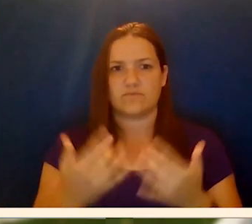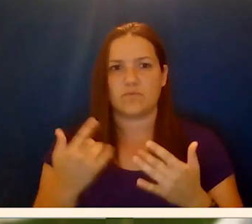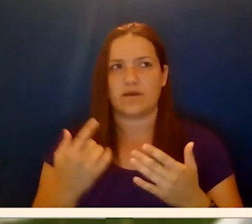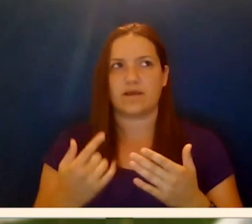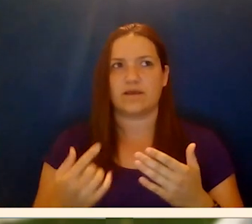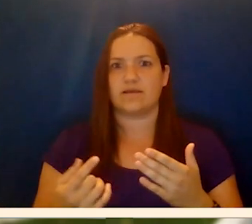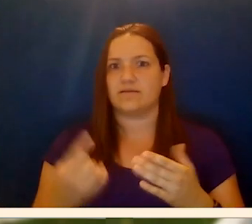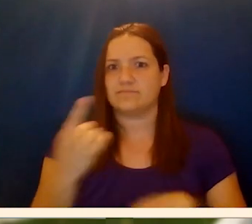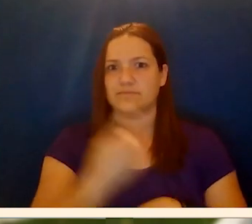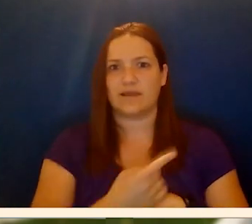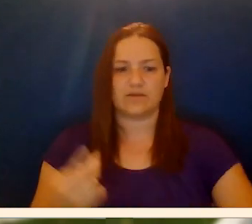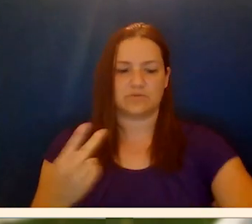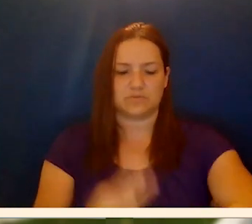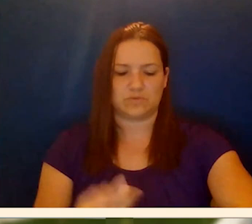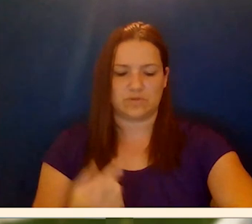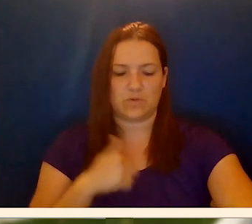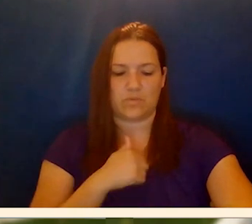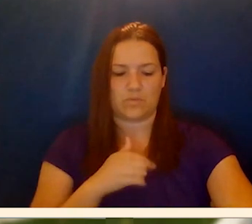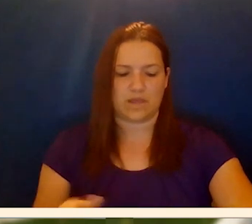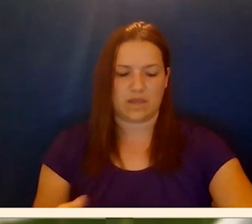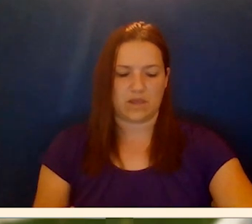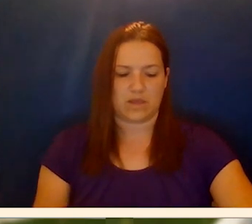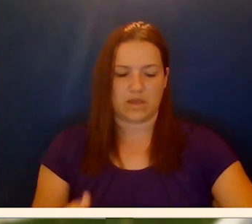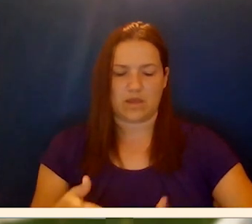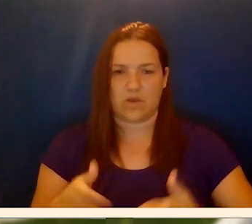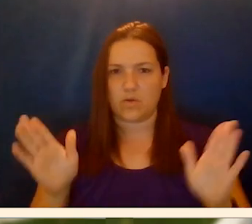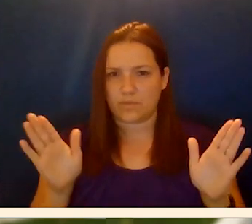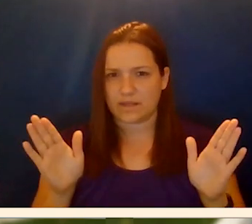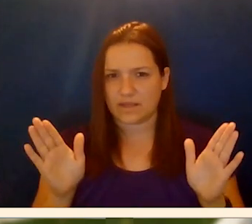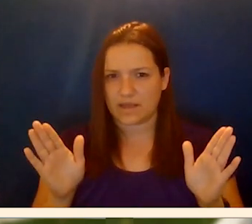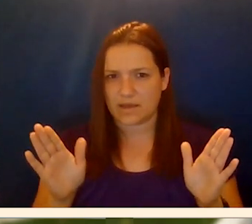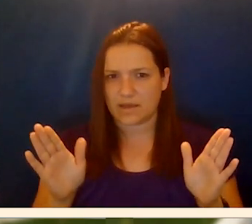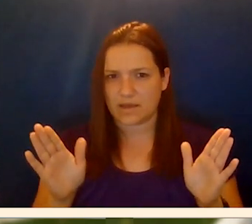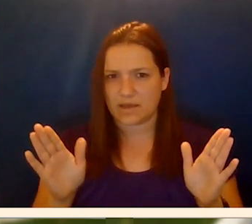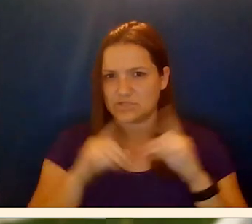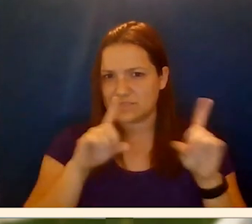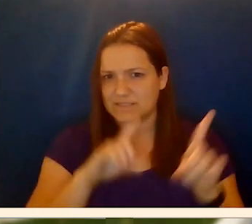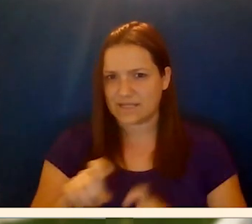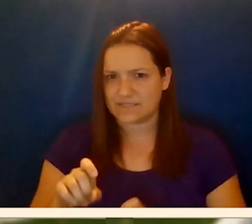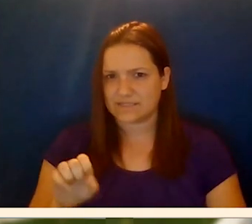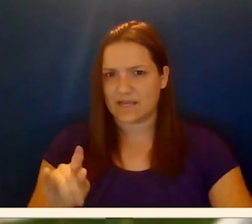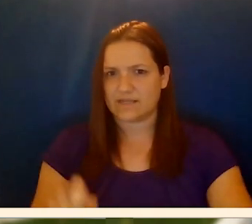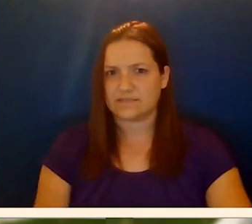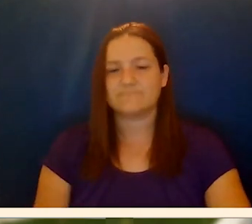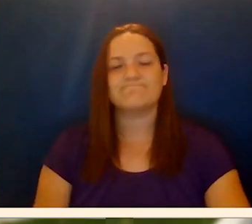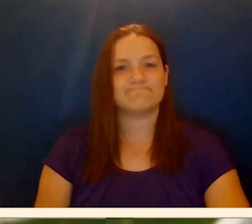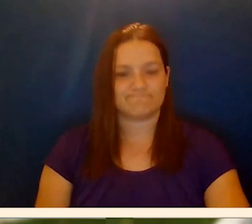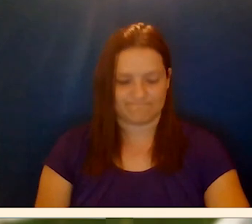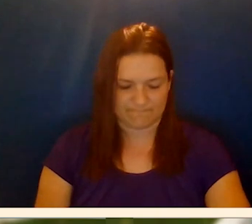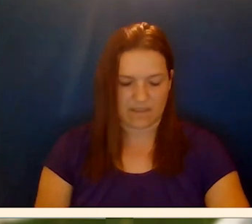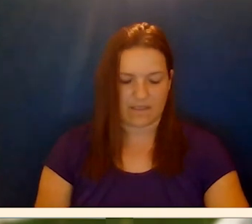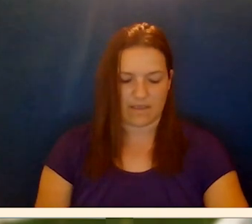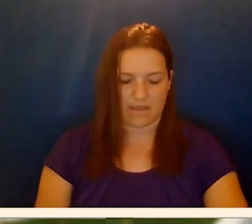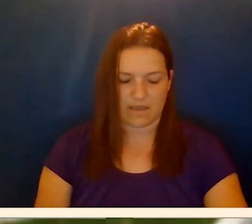additional testing sites? Yeah, we are about to. So we offer COVID testing